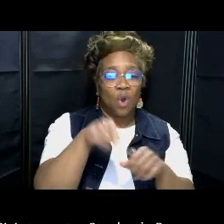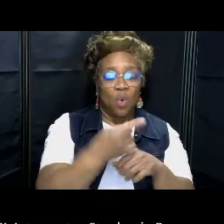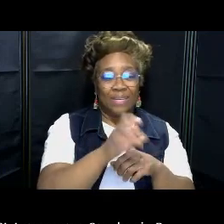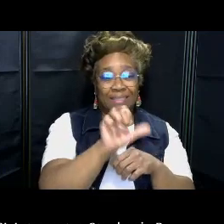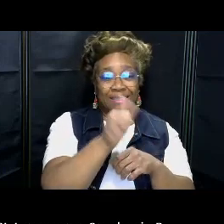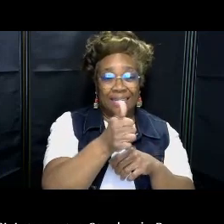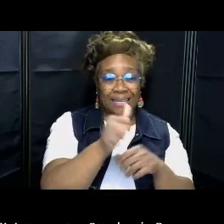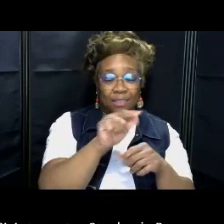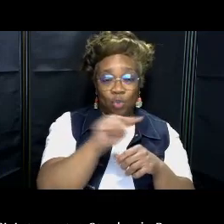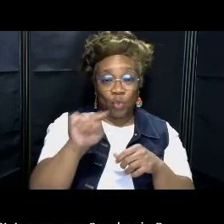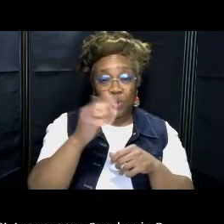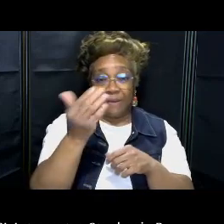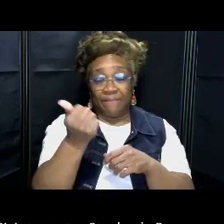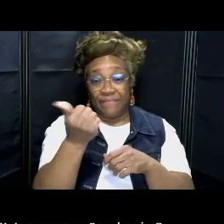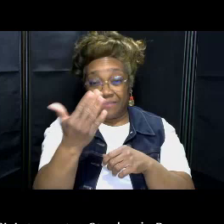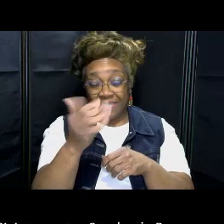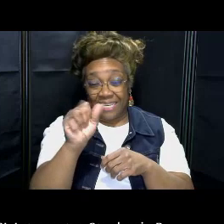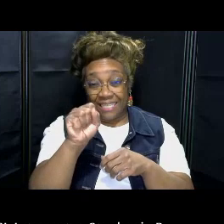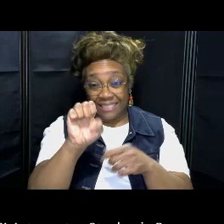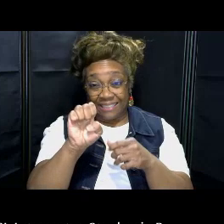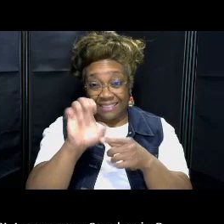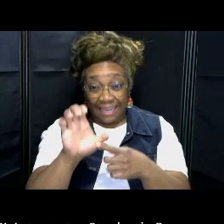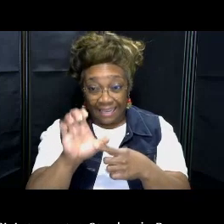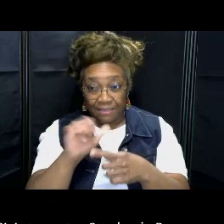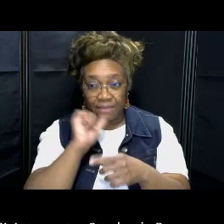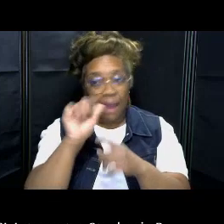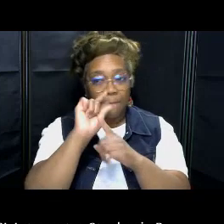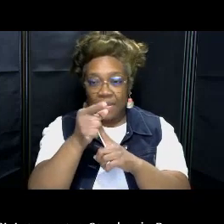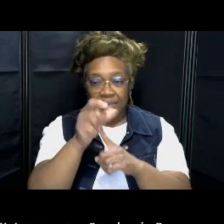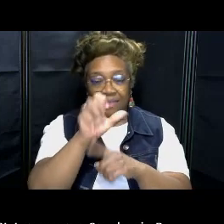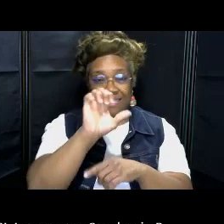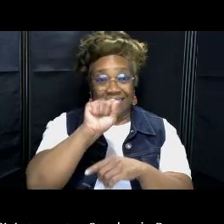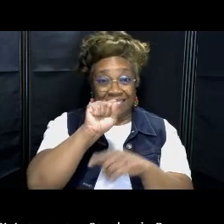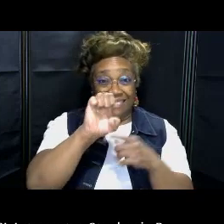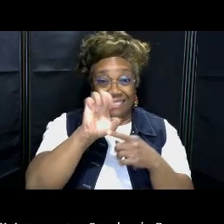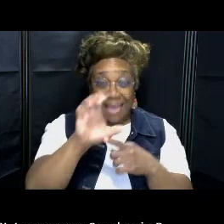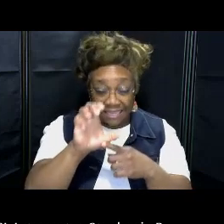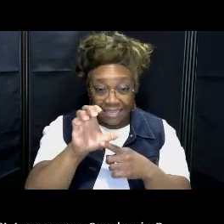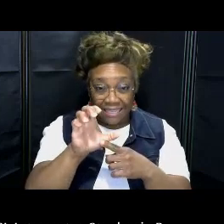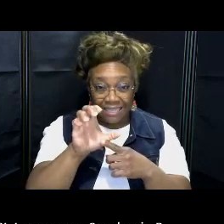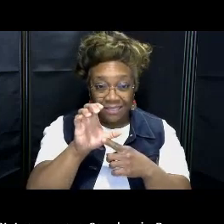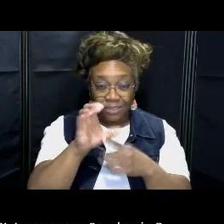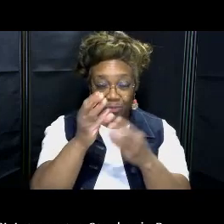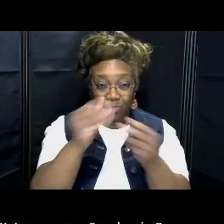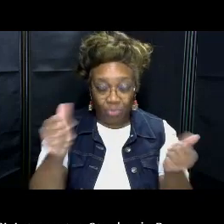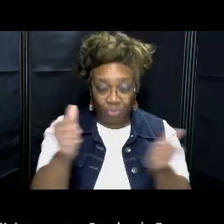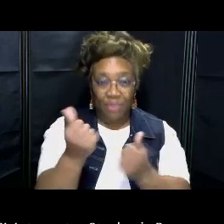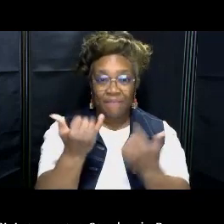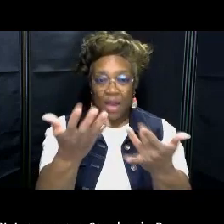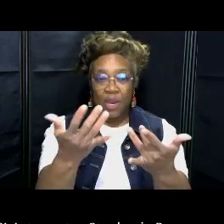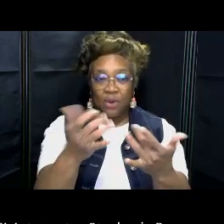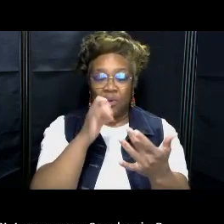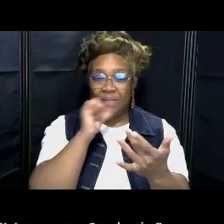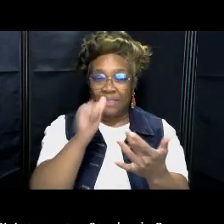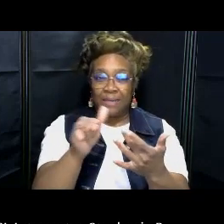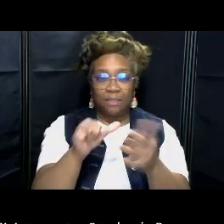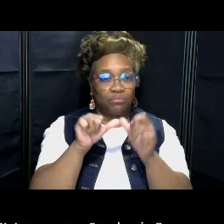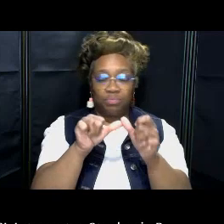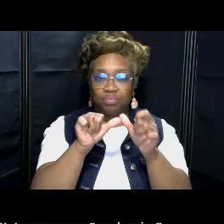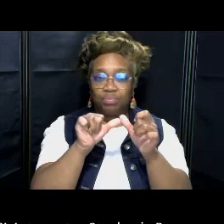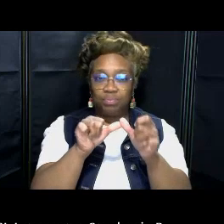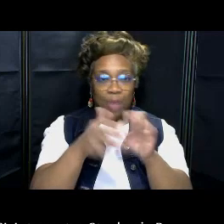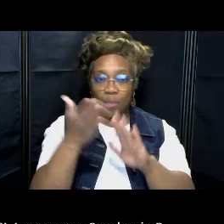seconds, not minutes, seconds of extinguishing power. So 1,000, 2, 1,000, 10 seconds later,